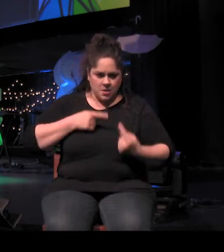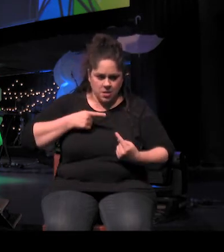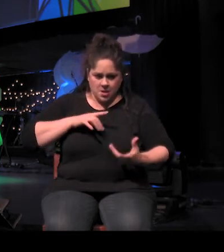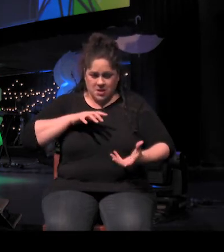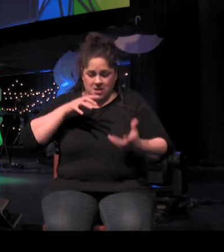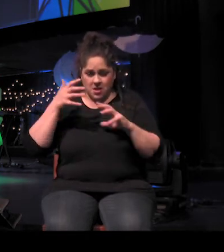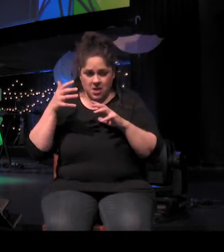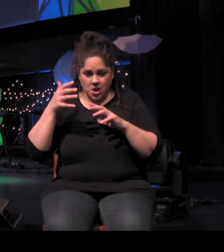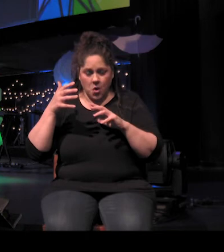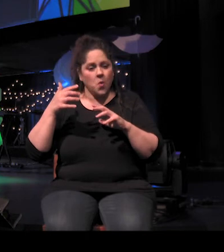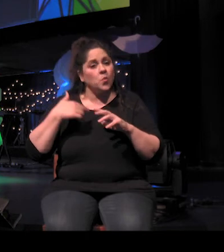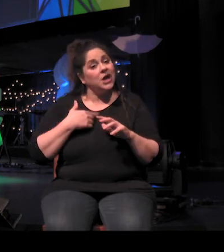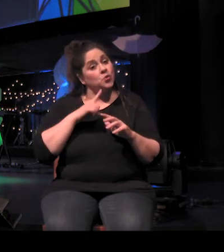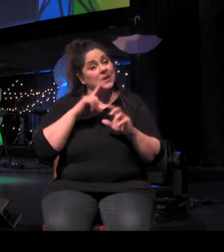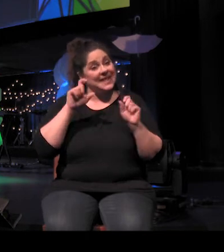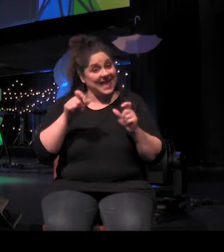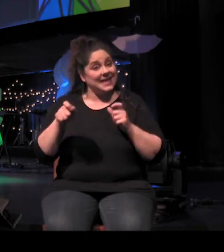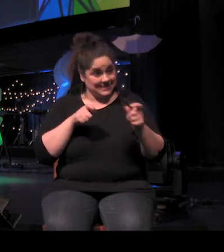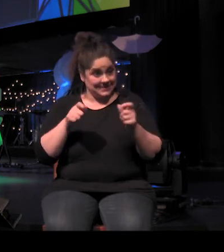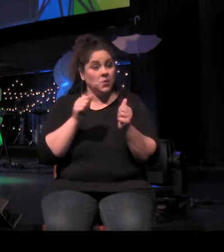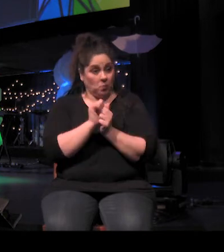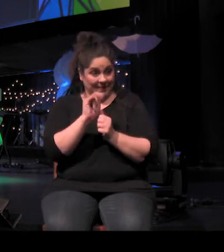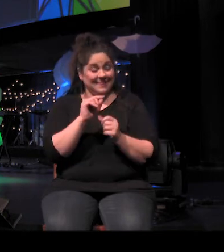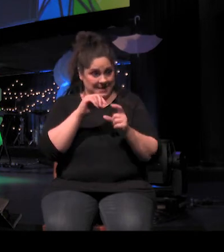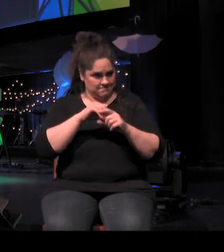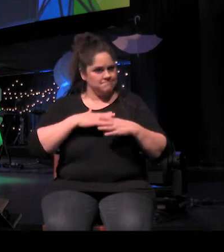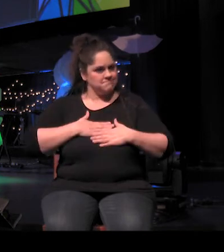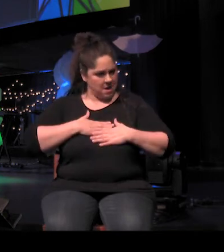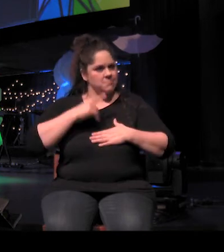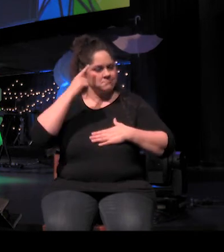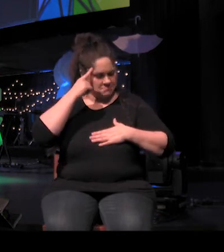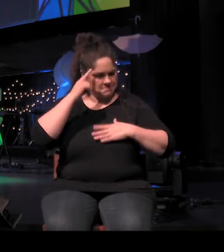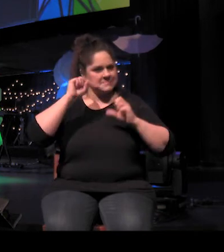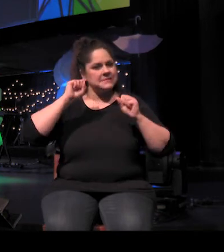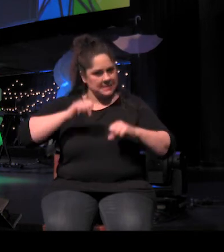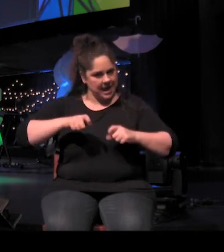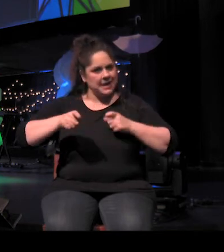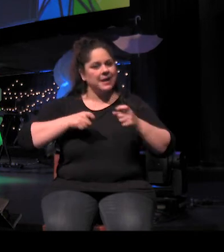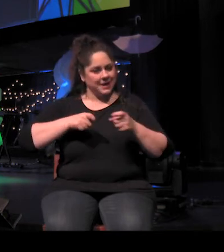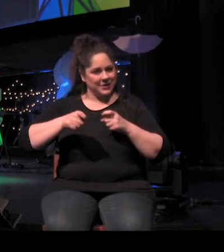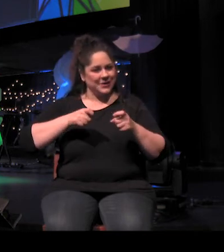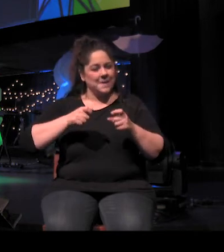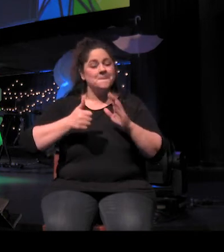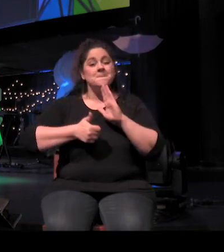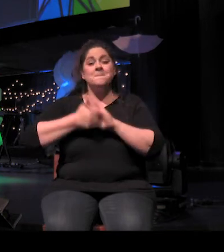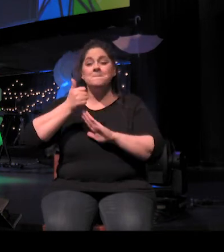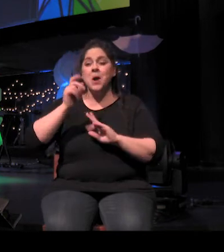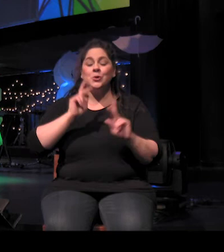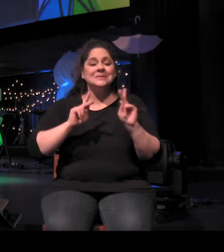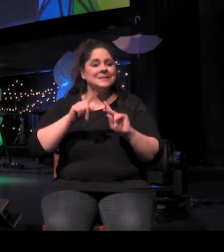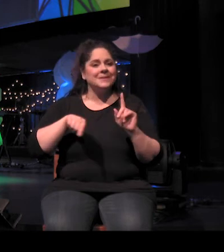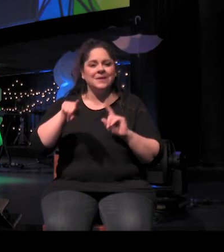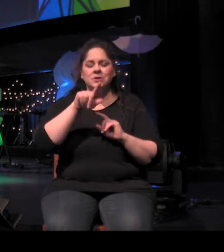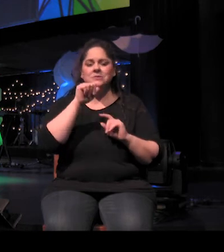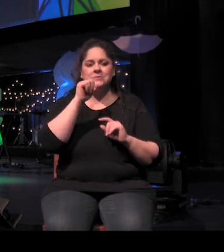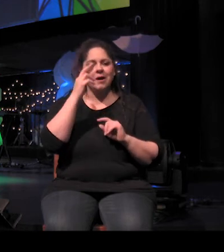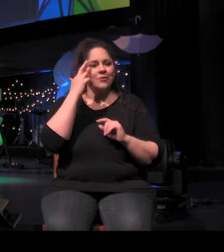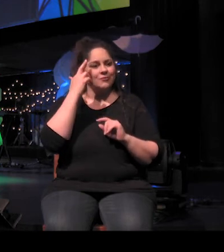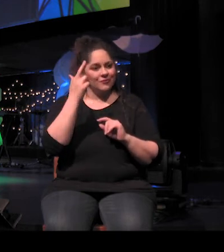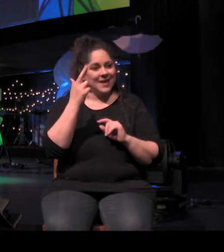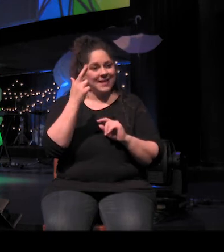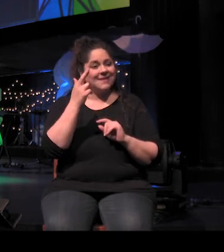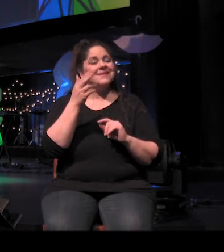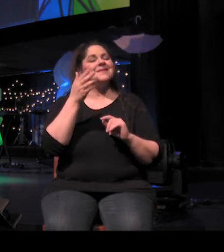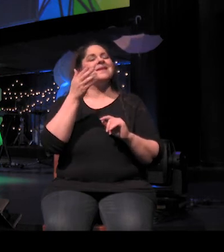better than we think we can. And so most times, most people are unaware of this ability that God has created us